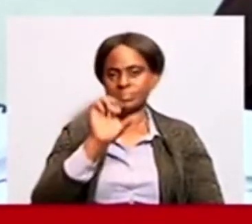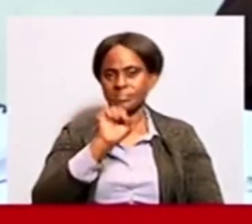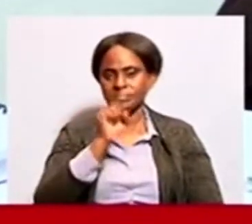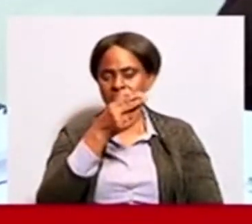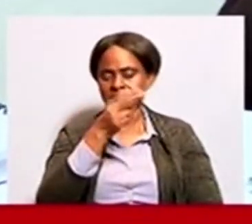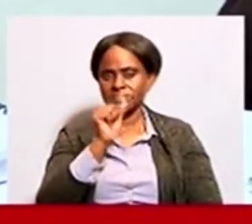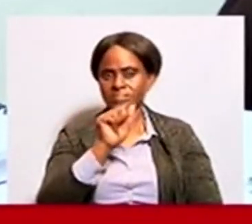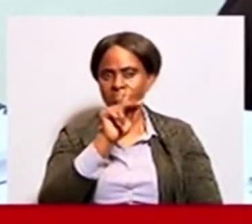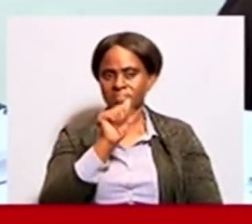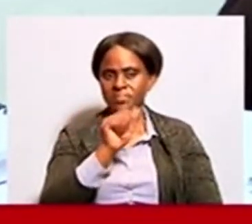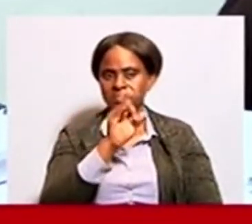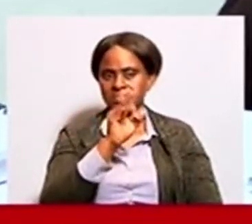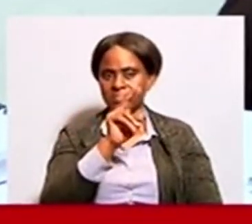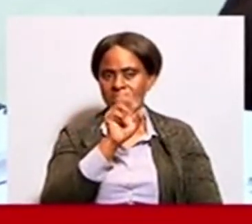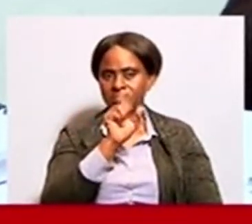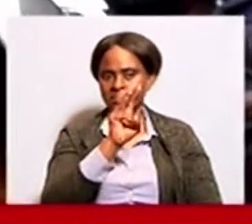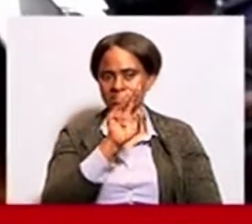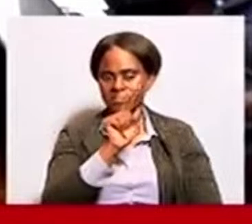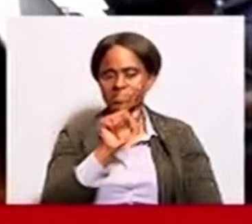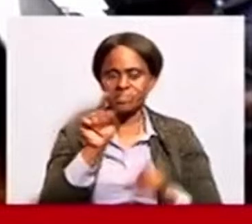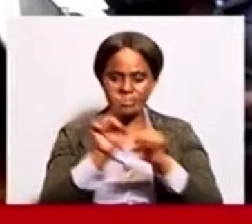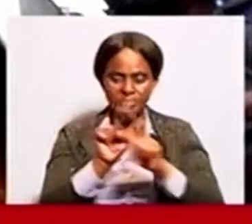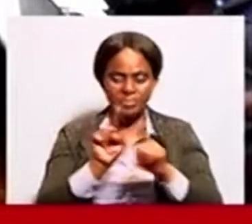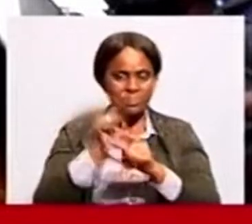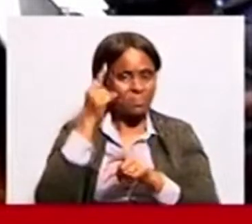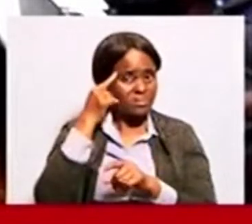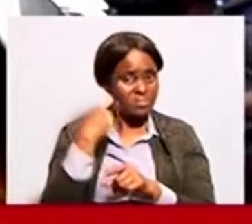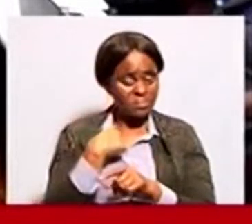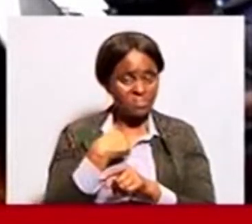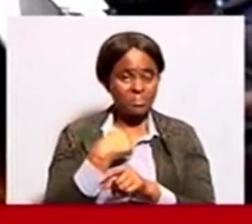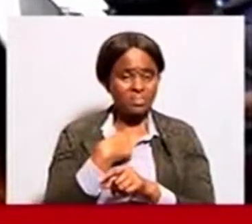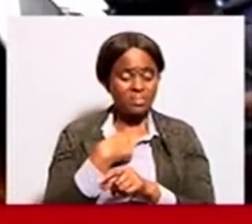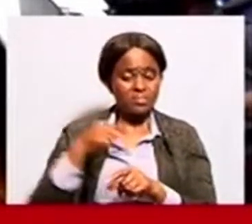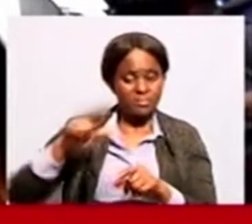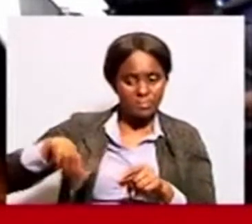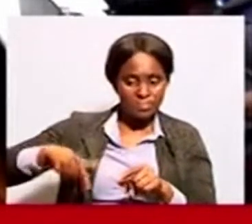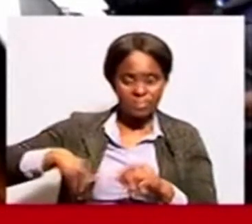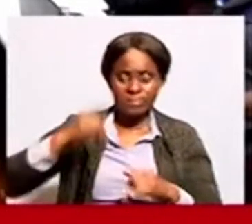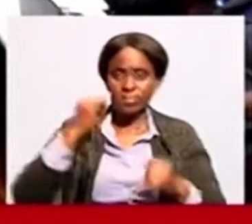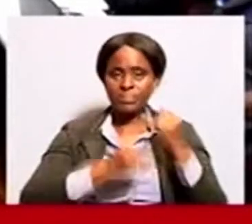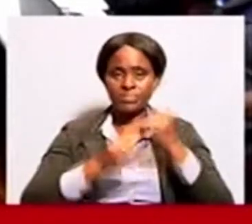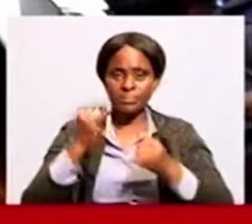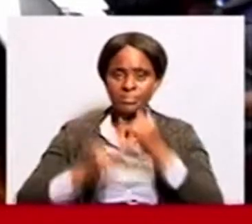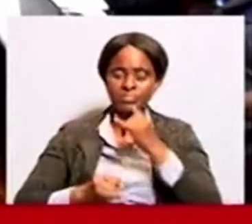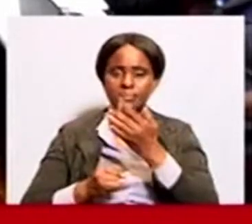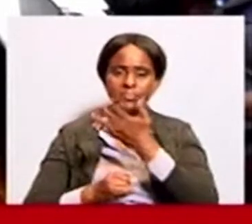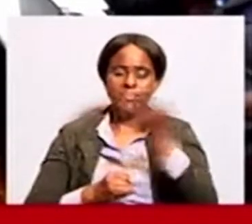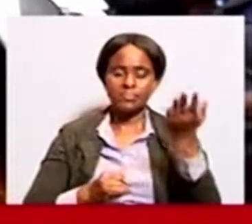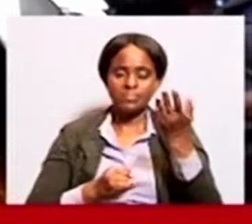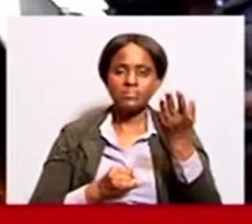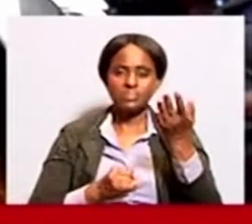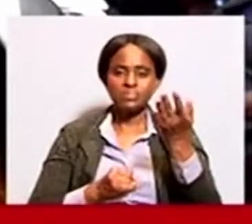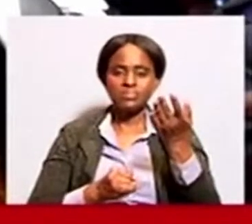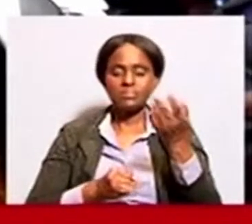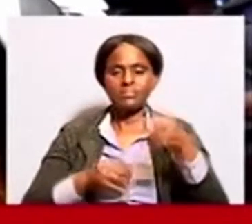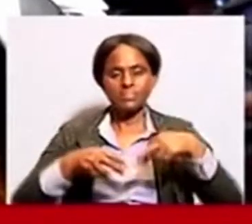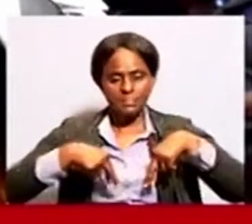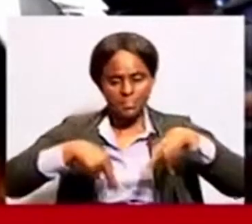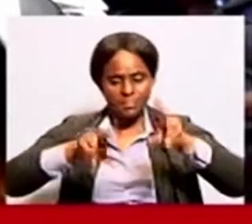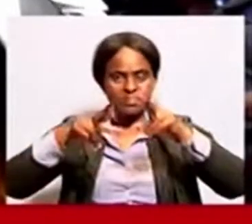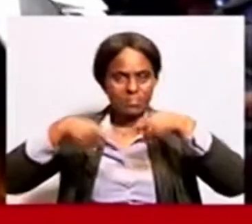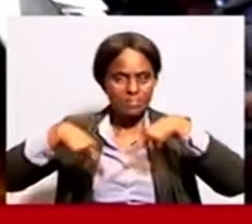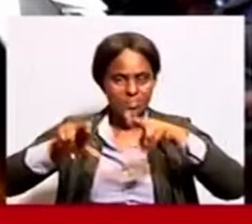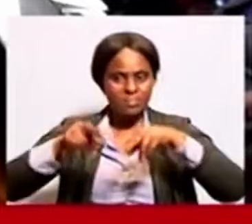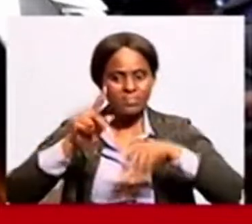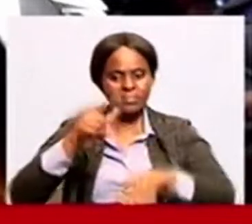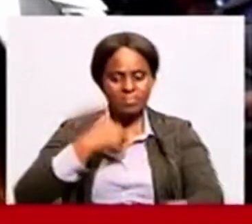Yeah, on the same, for me, I think the query is the delayed completion of the grading of roads.